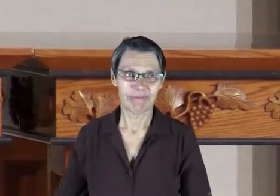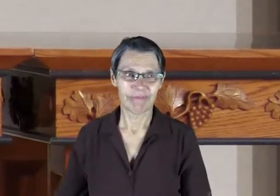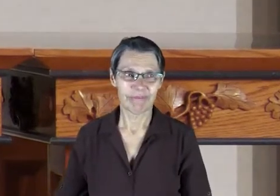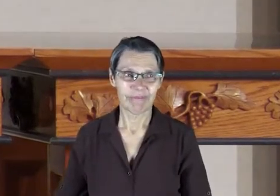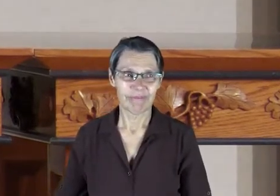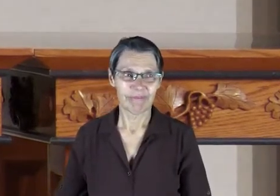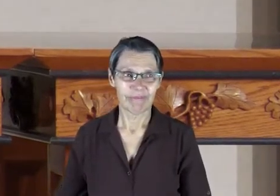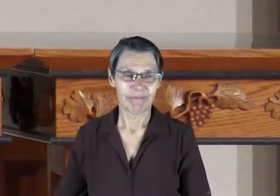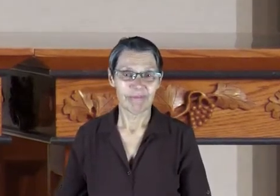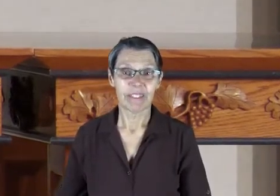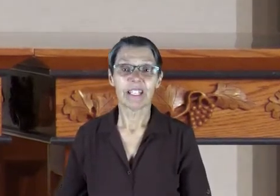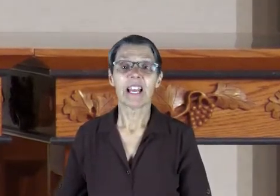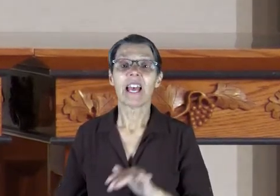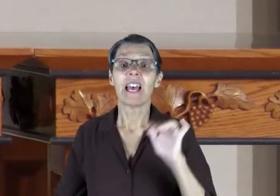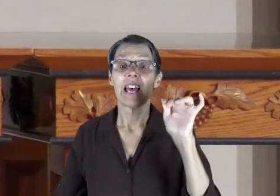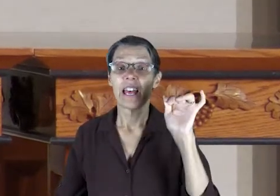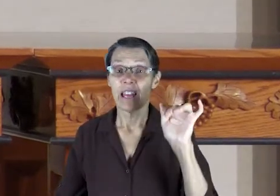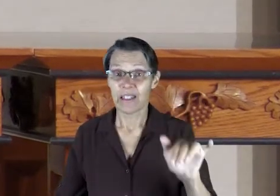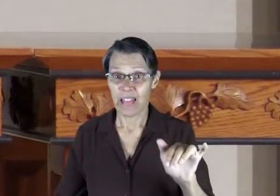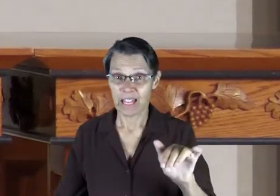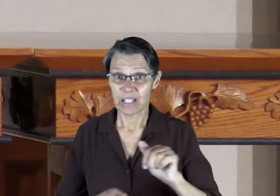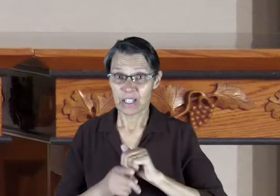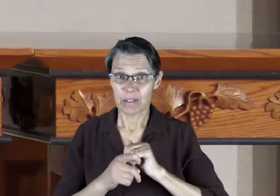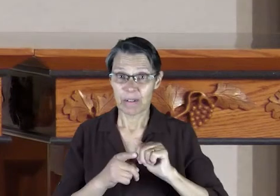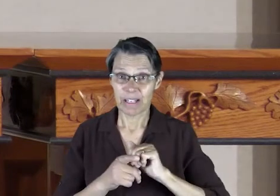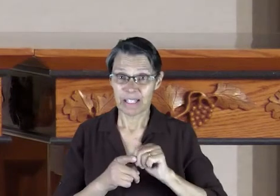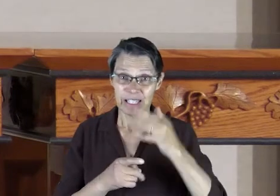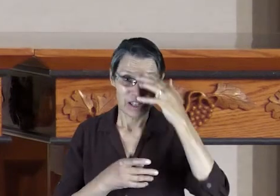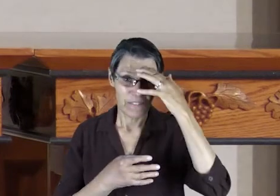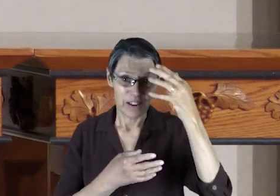And that's what practicing our faith is about.